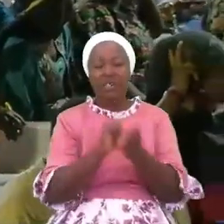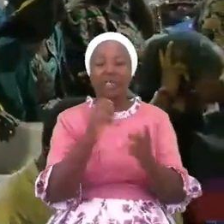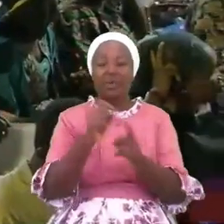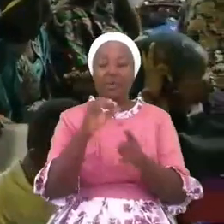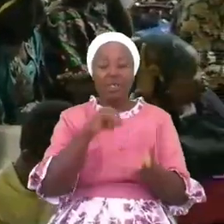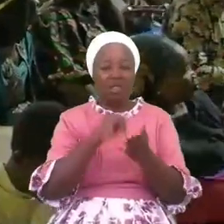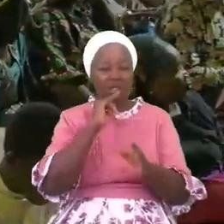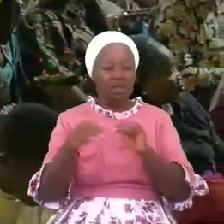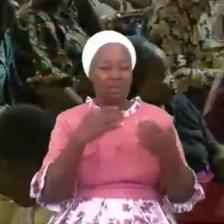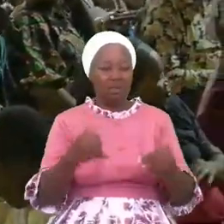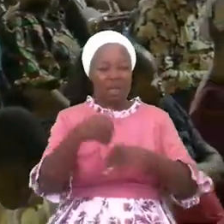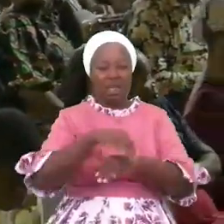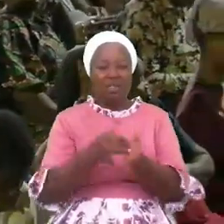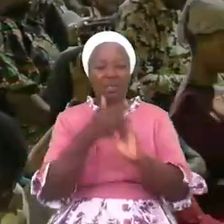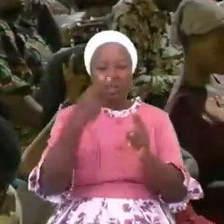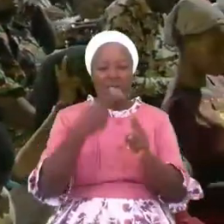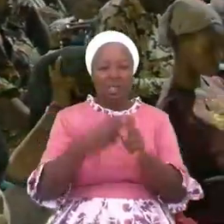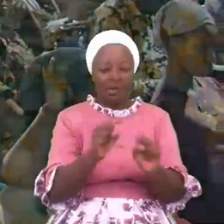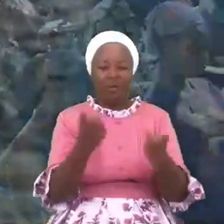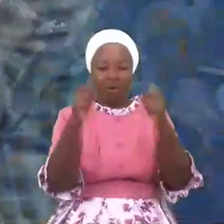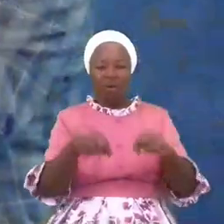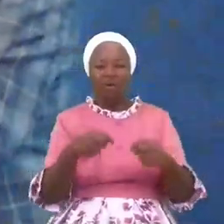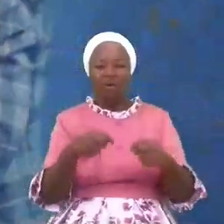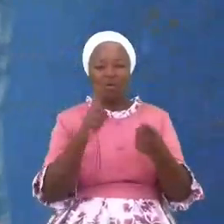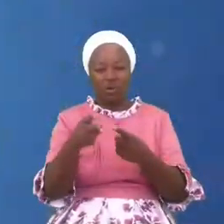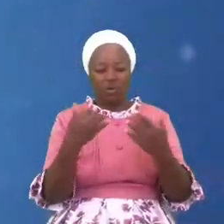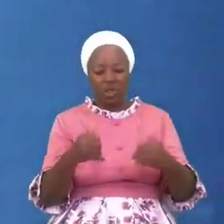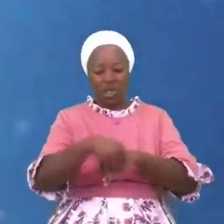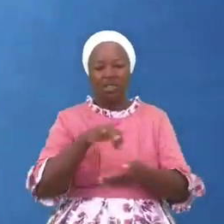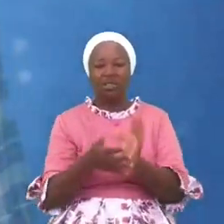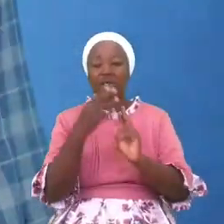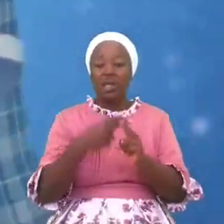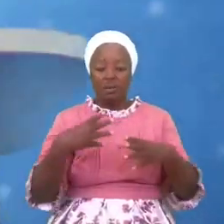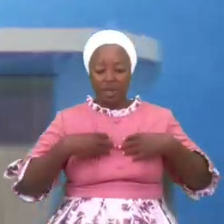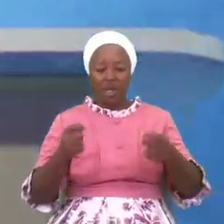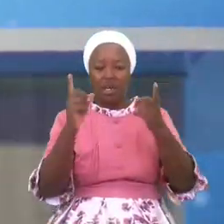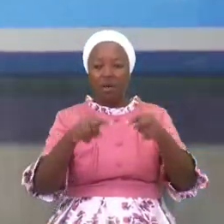Healing comes tonight. Deliverance comes tonight. How? Because we